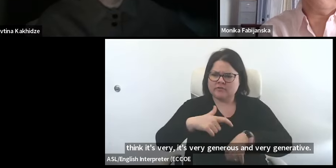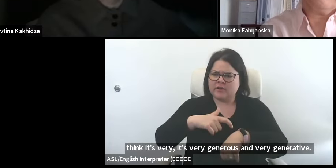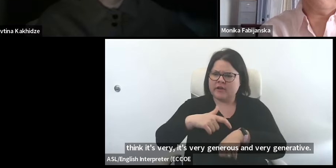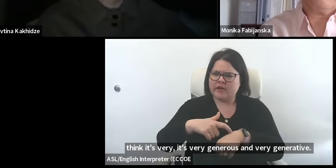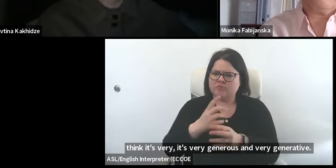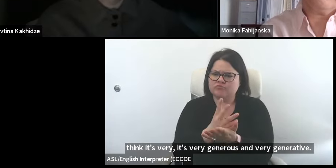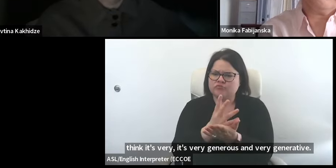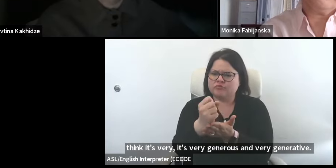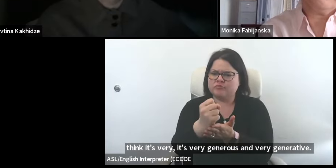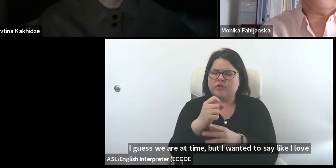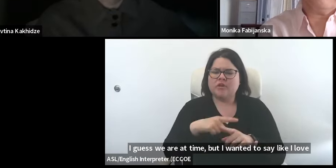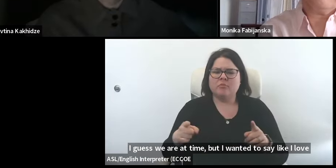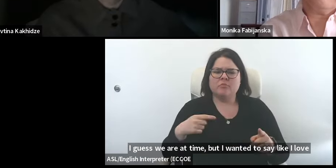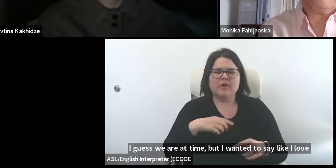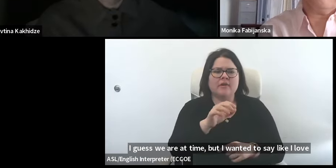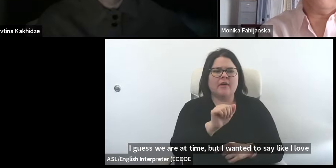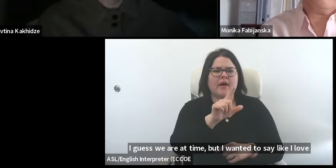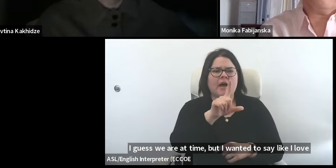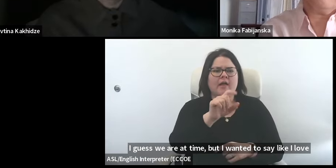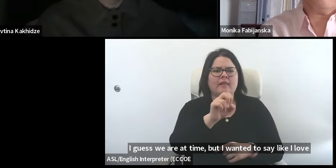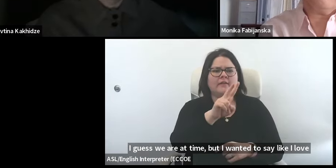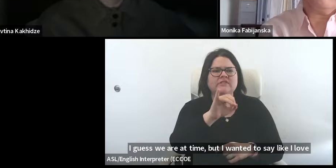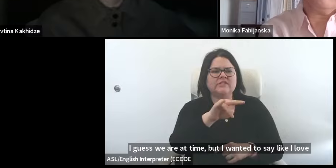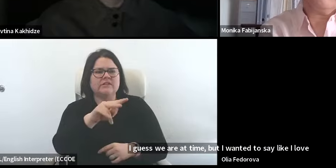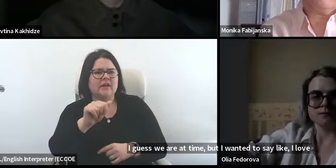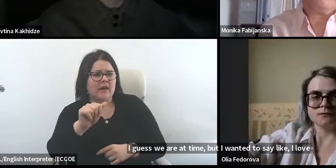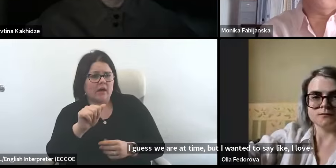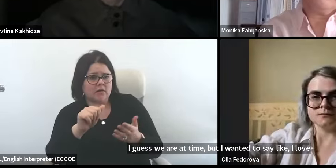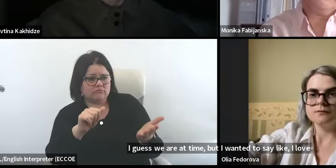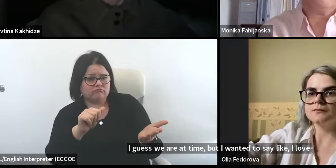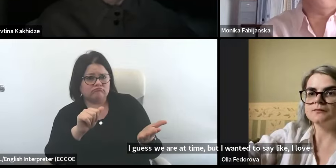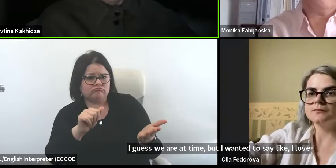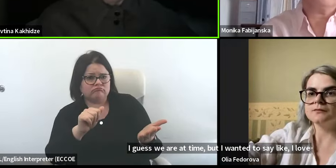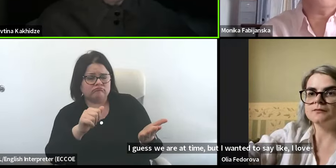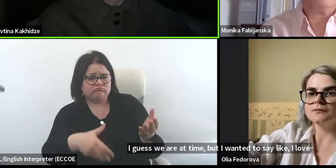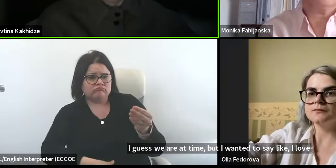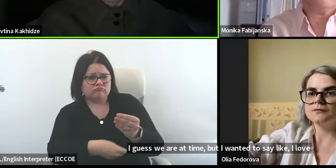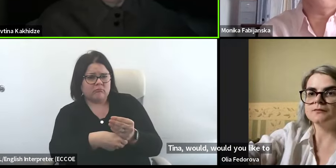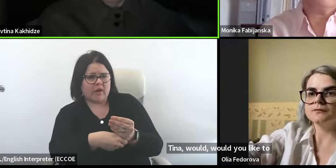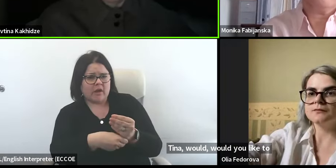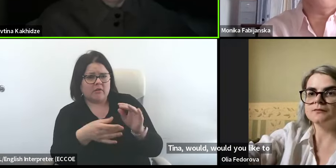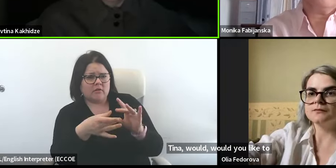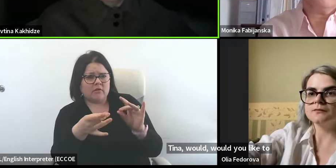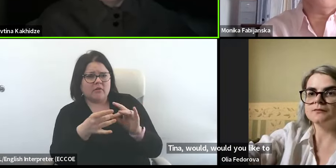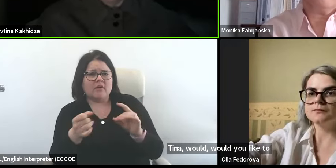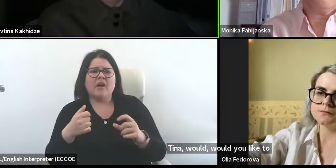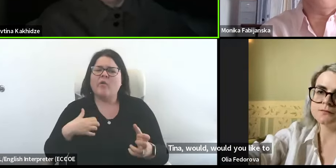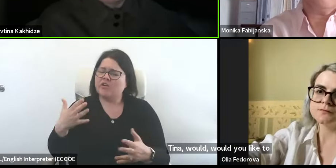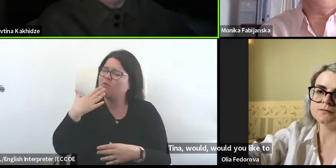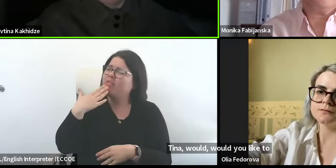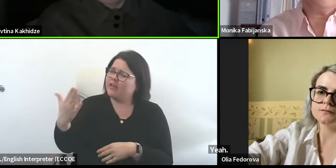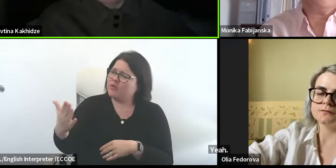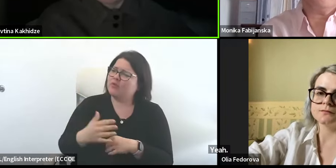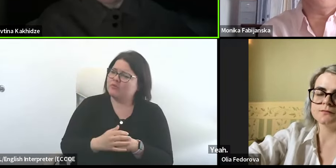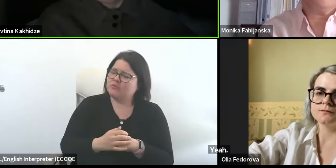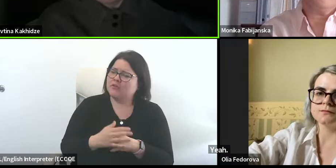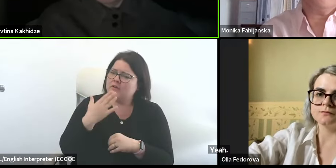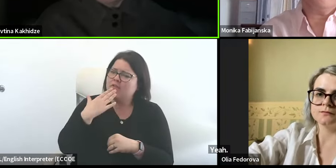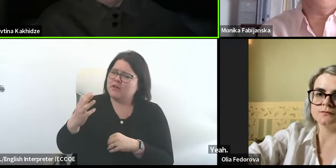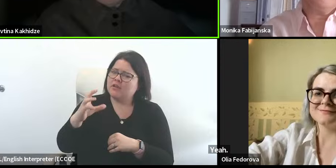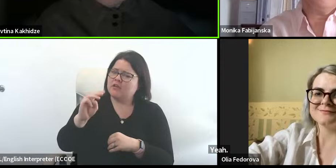but I wanted to say, like, Alevtina, would you like to? Yeah, I'd like to thank you. I'd like to thank